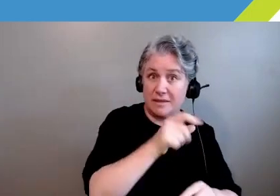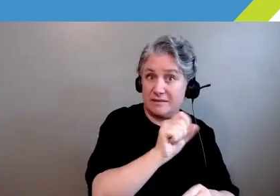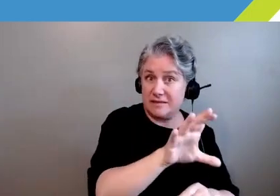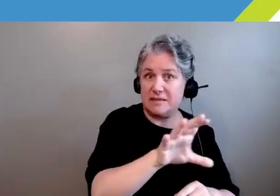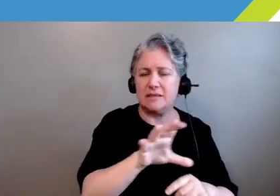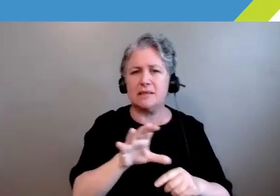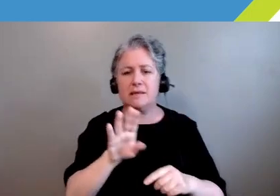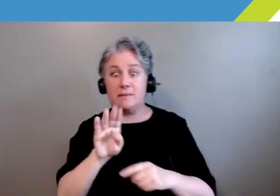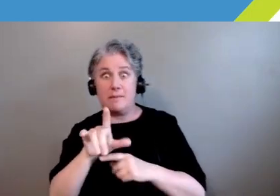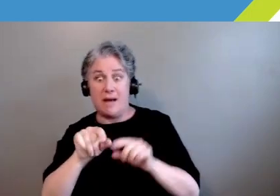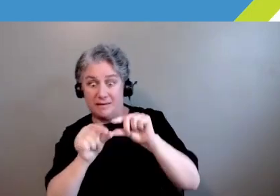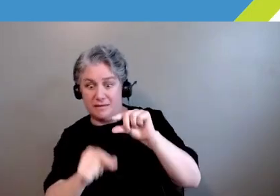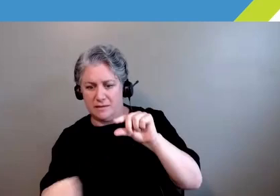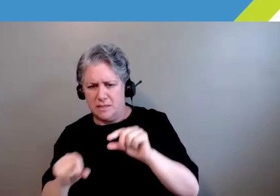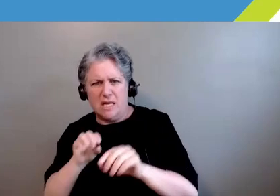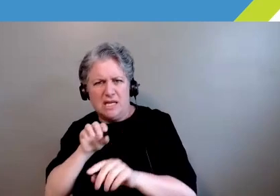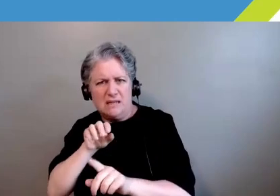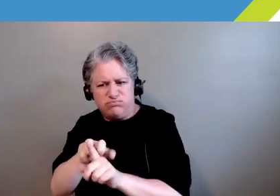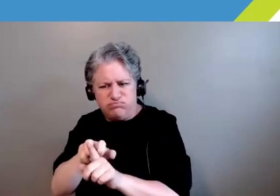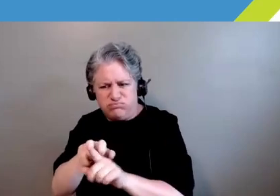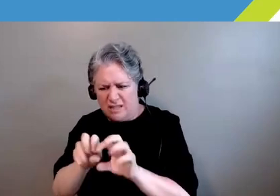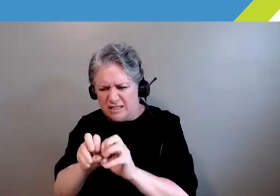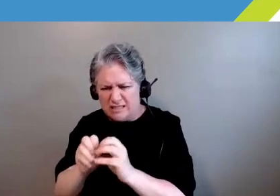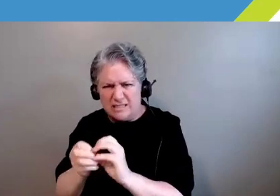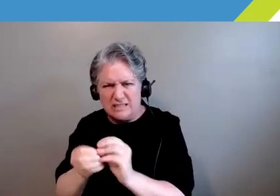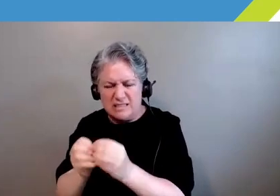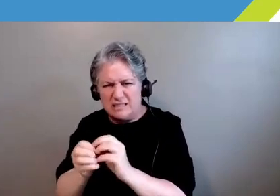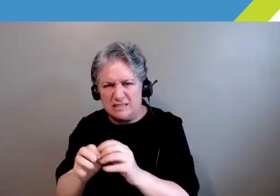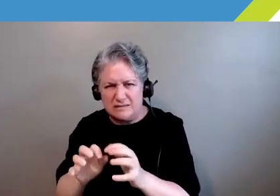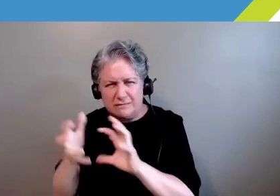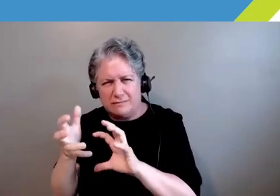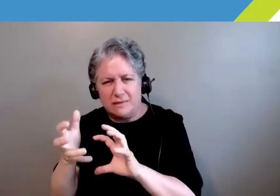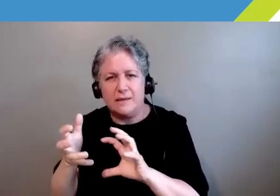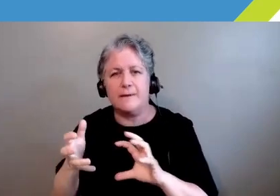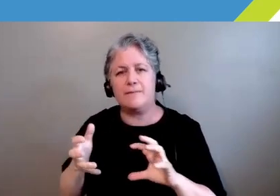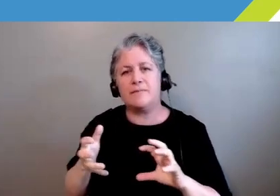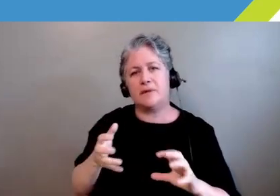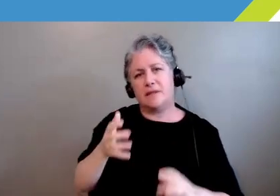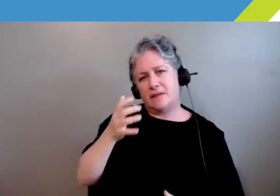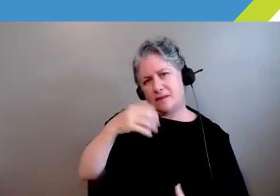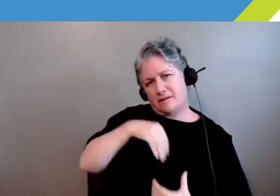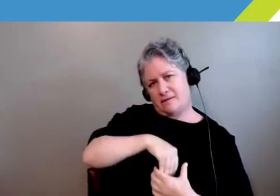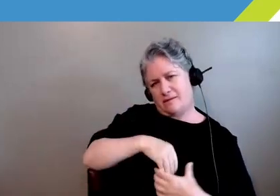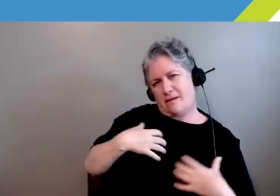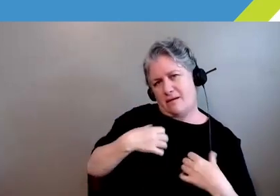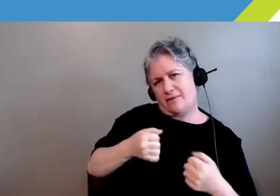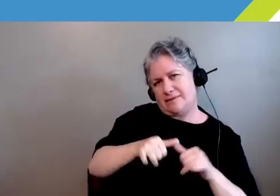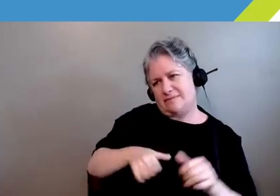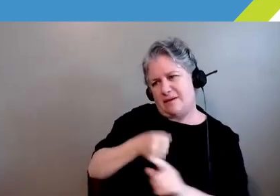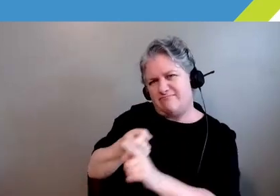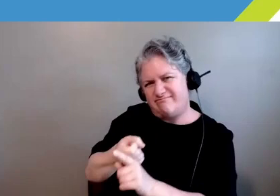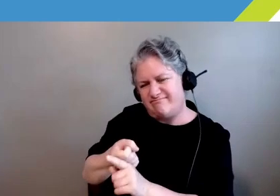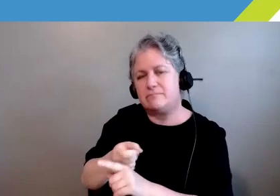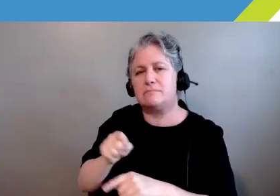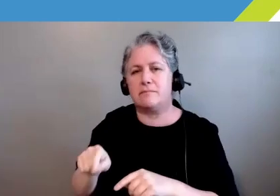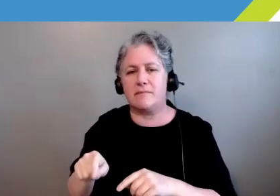bile ducts. And the inflammation coming from your immune system is attacking those bile ducts. If you focus on the bottom part, again, on